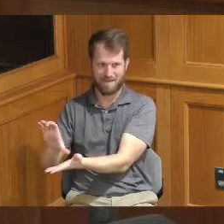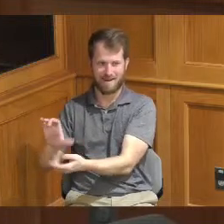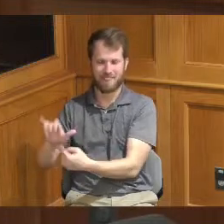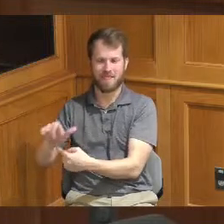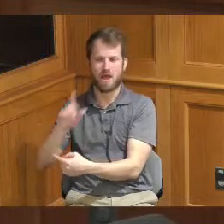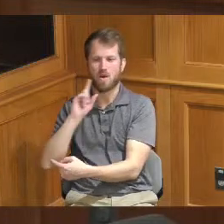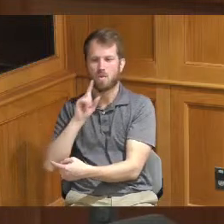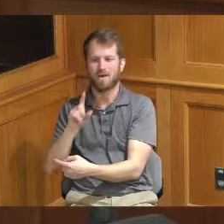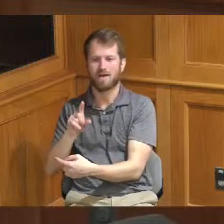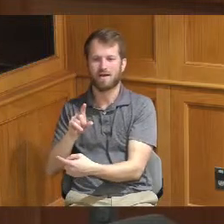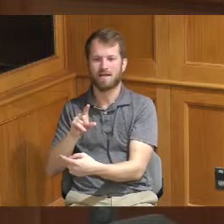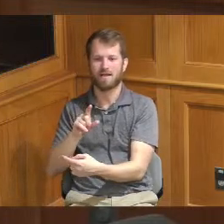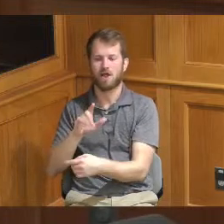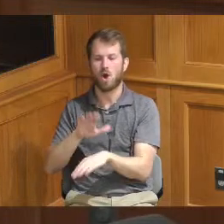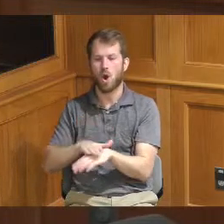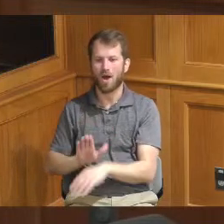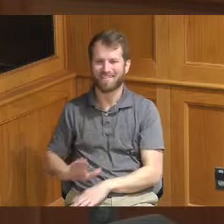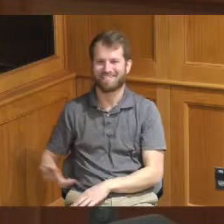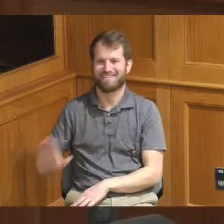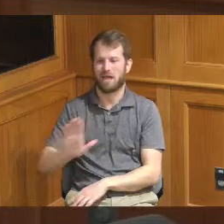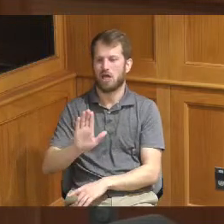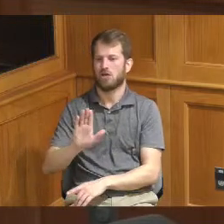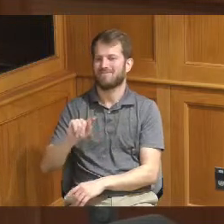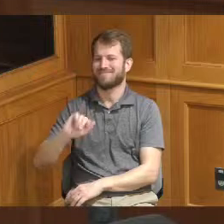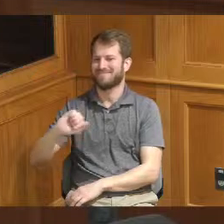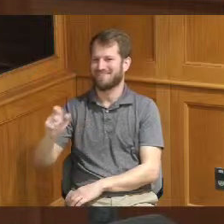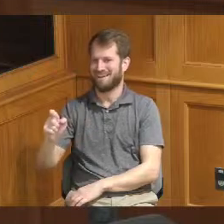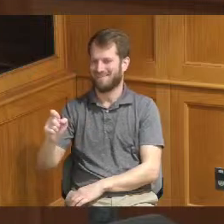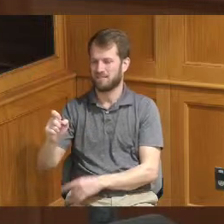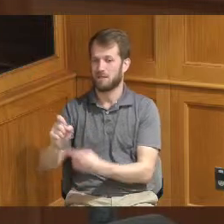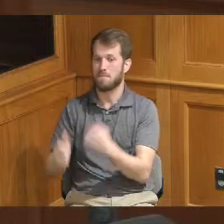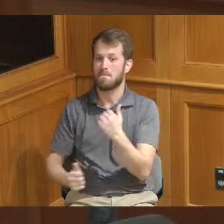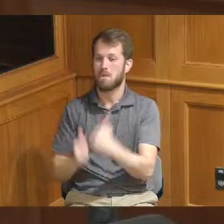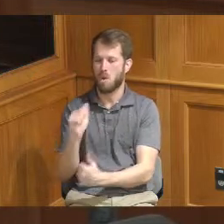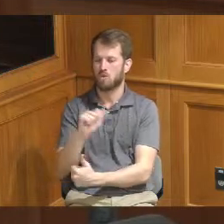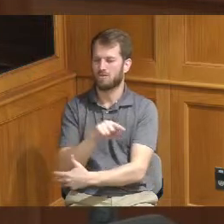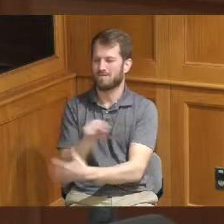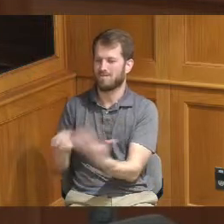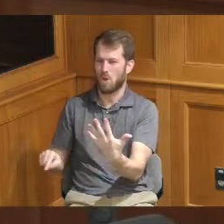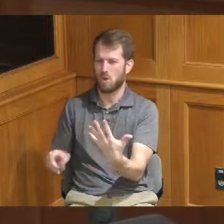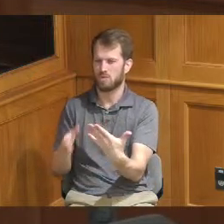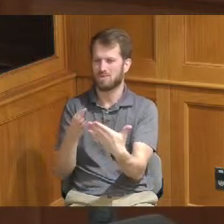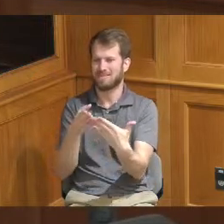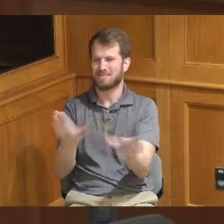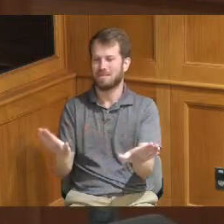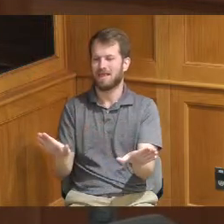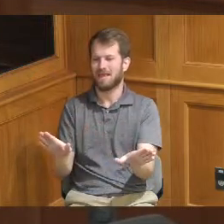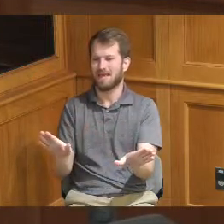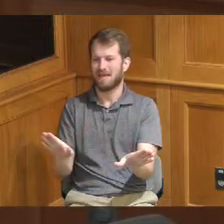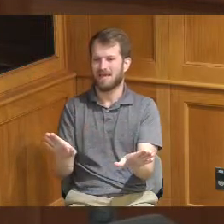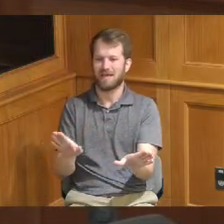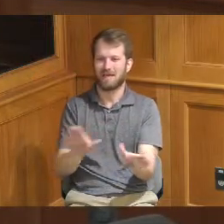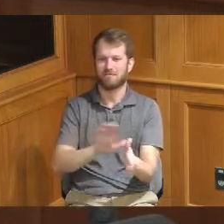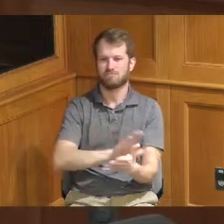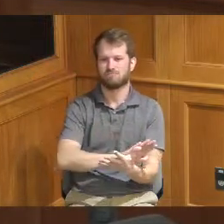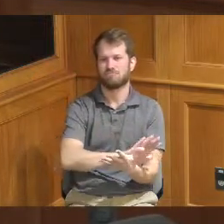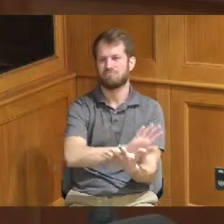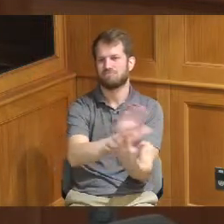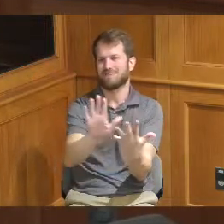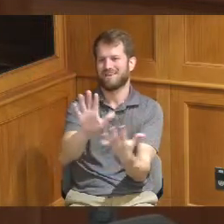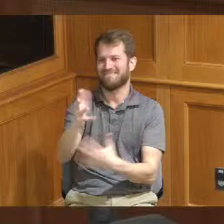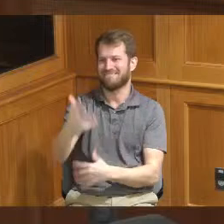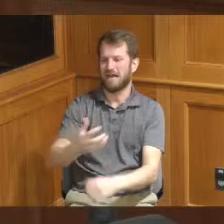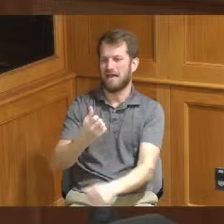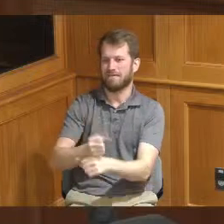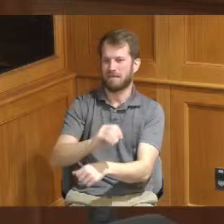their taxes, and the majority of those will be split over a 5-year period. So their